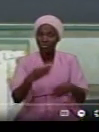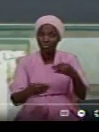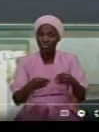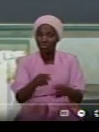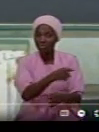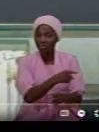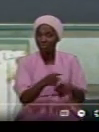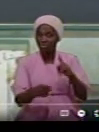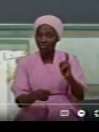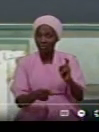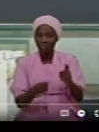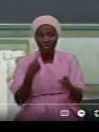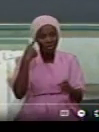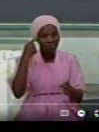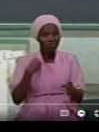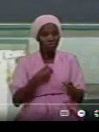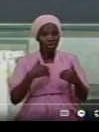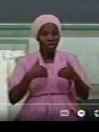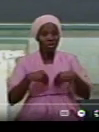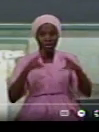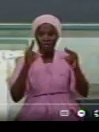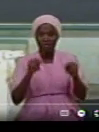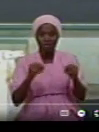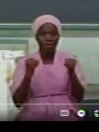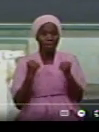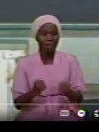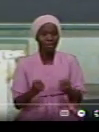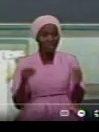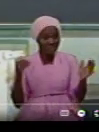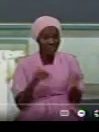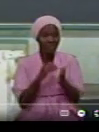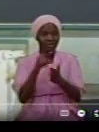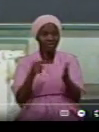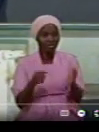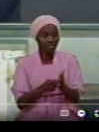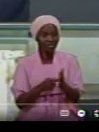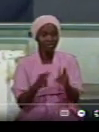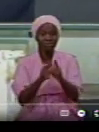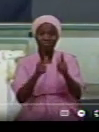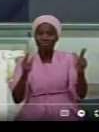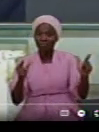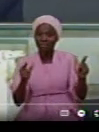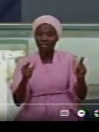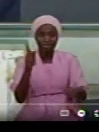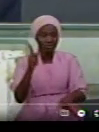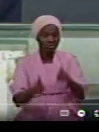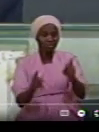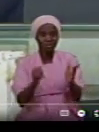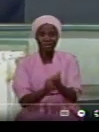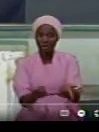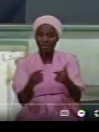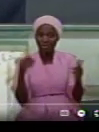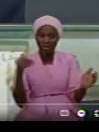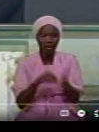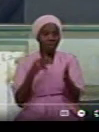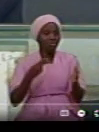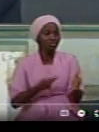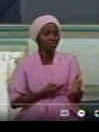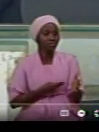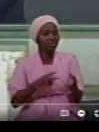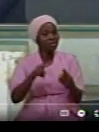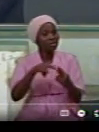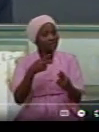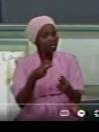we have no might against this great company that cometh against us, neither do we know what to